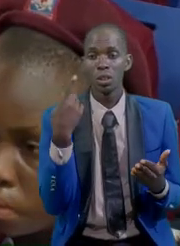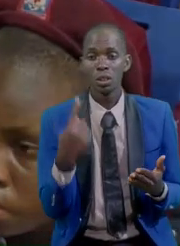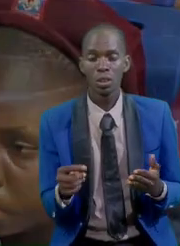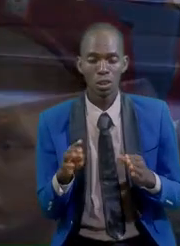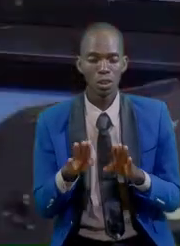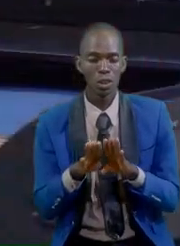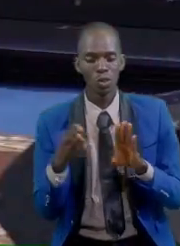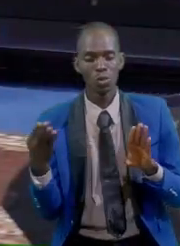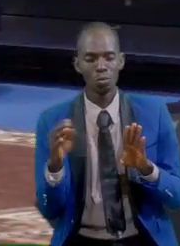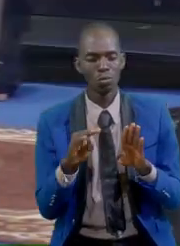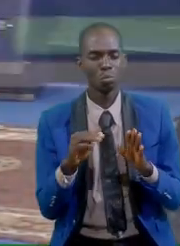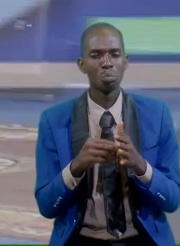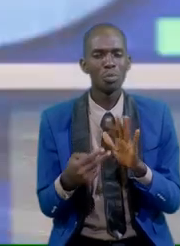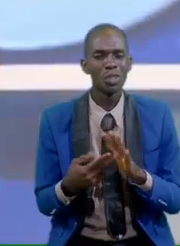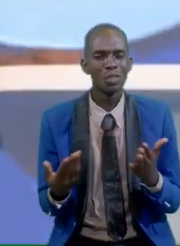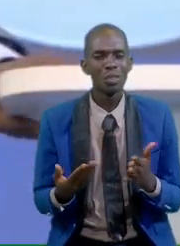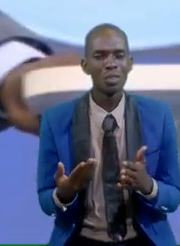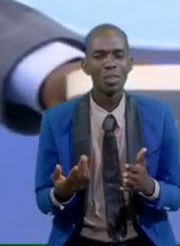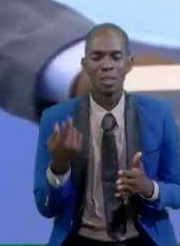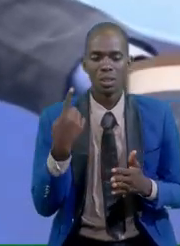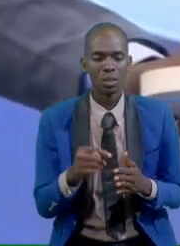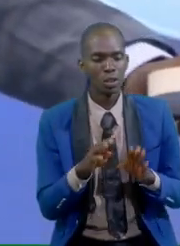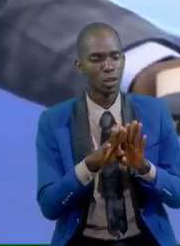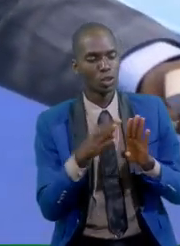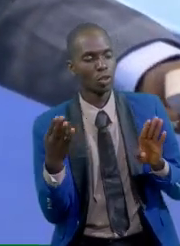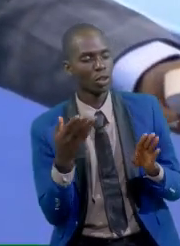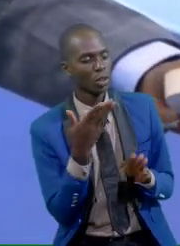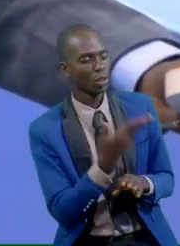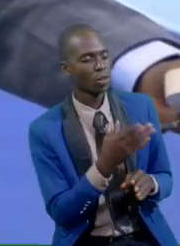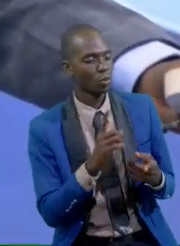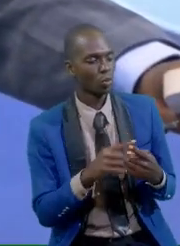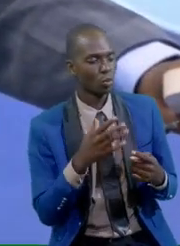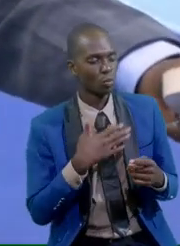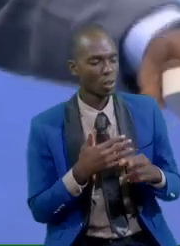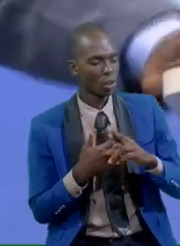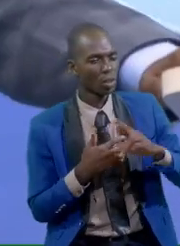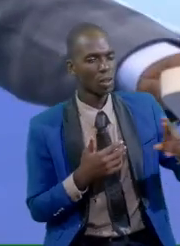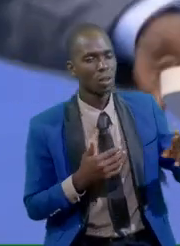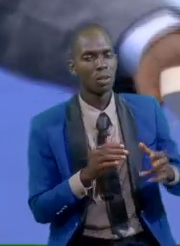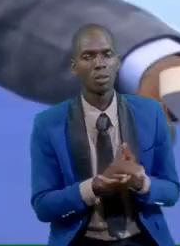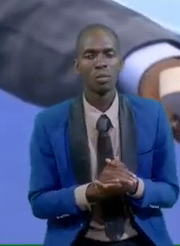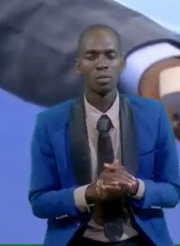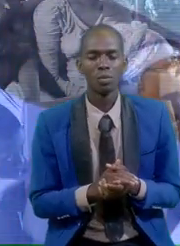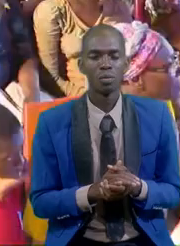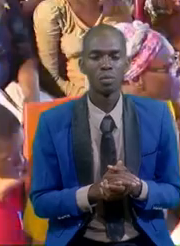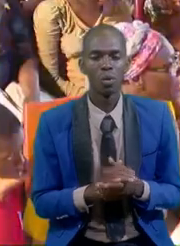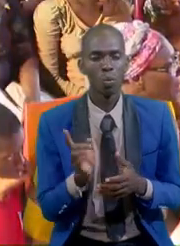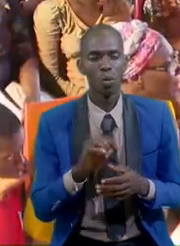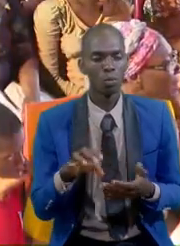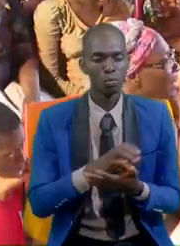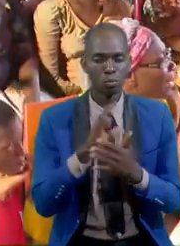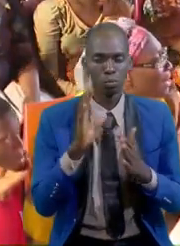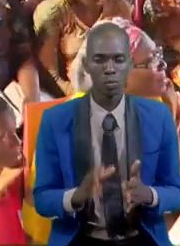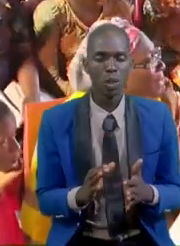that mean? The door over here to my right, where the square members are, the doors are